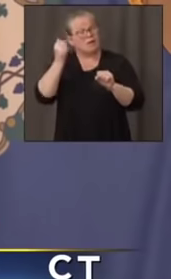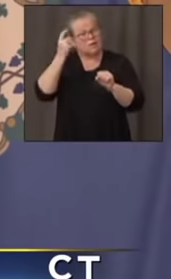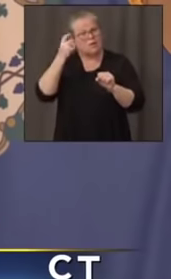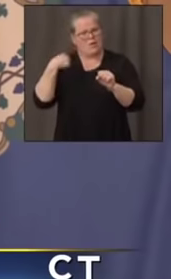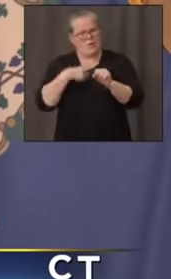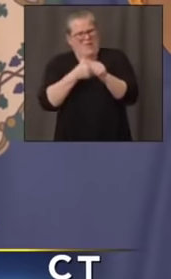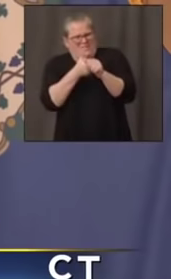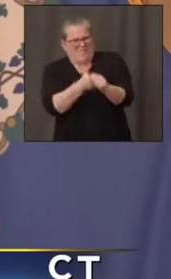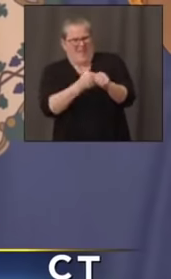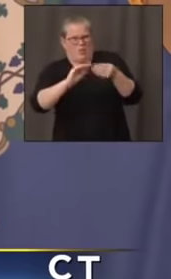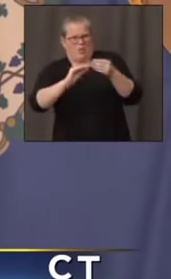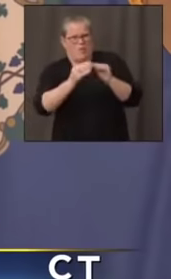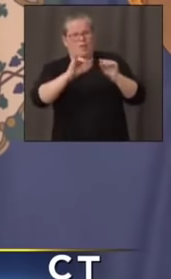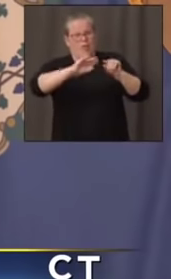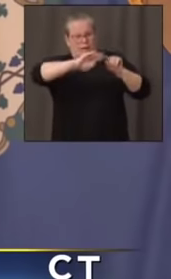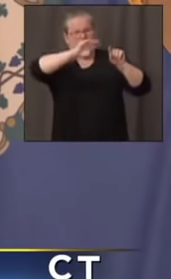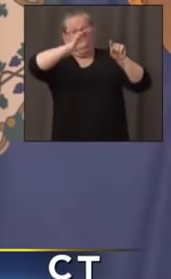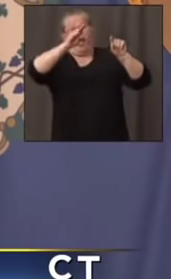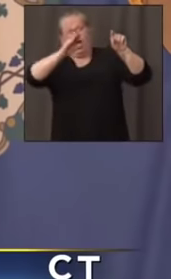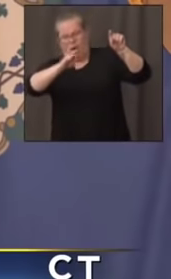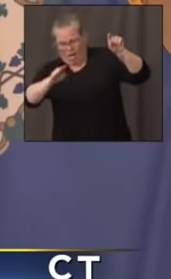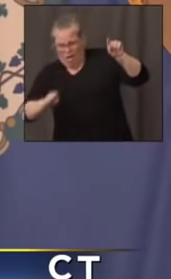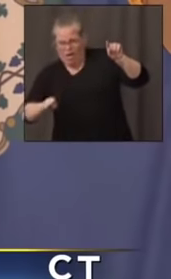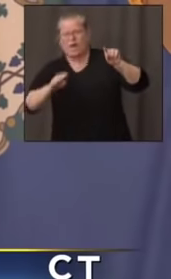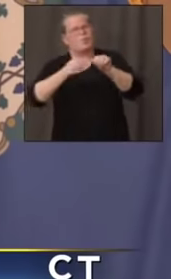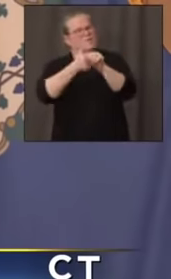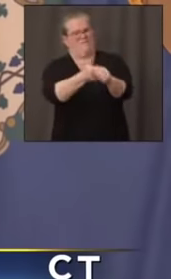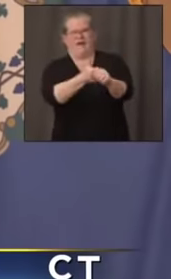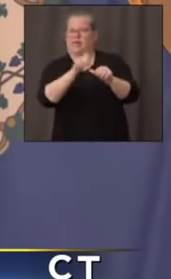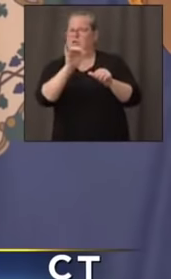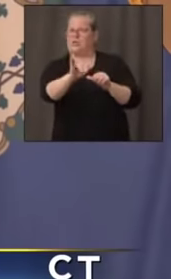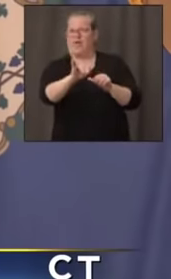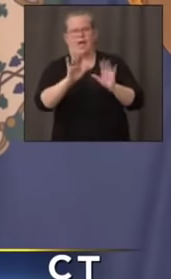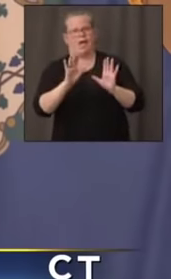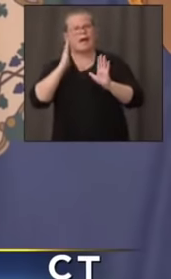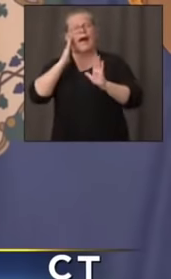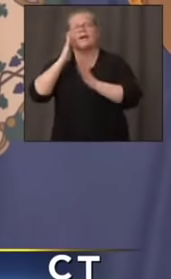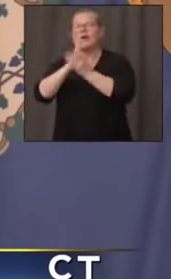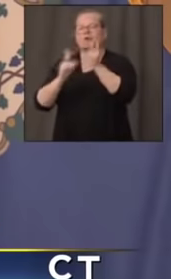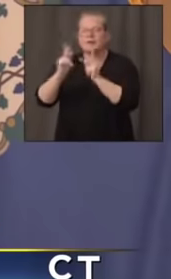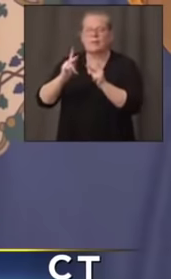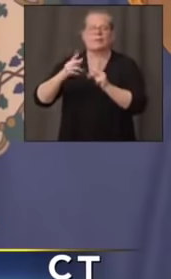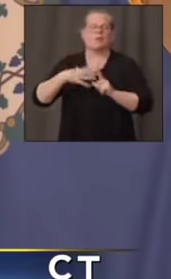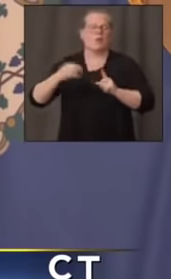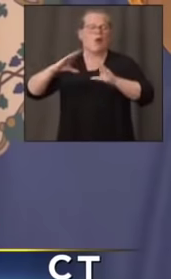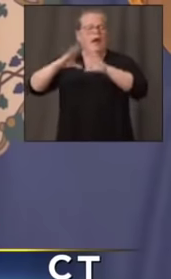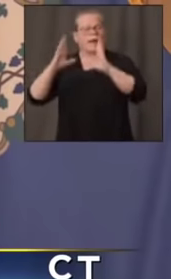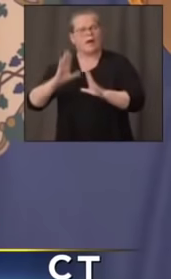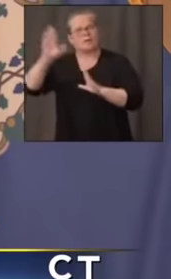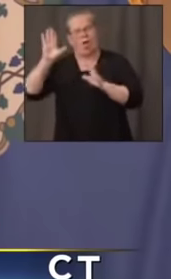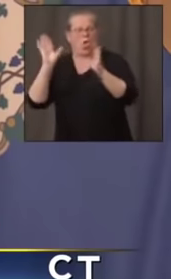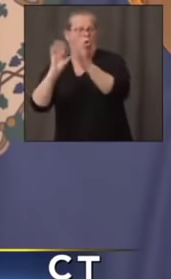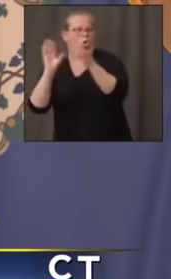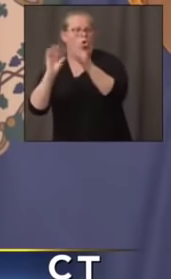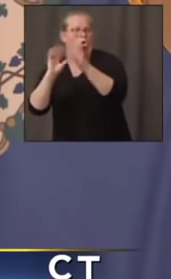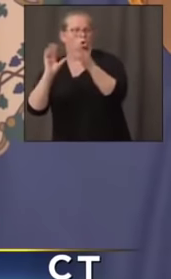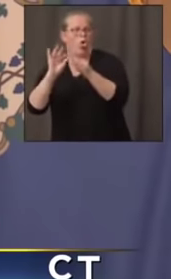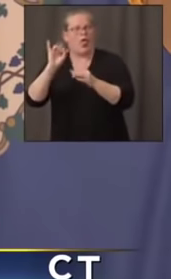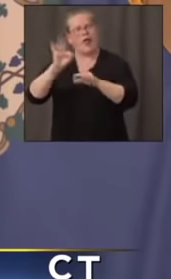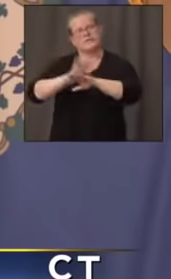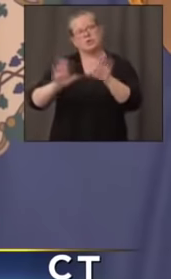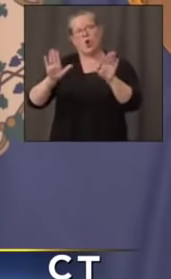based upon the trend lines, and nothing else. I know there's been some hot rhetoric coming out of the White House, and if you don't open, we're going to hold